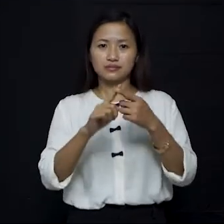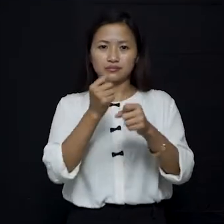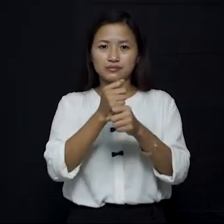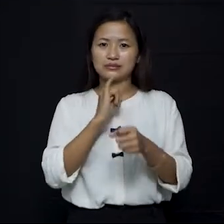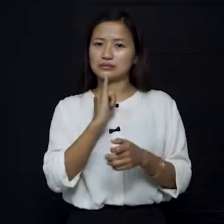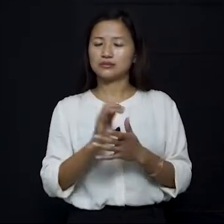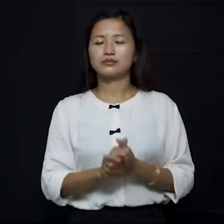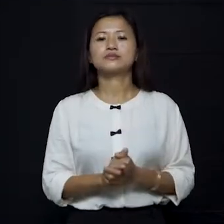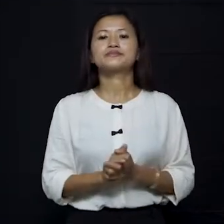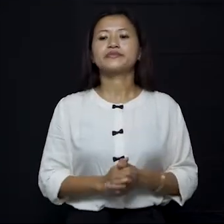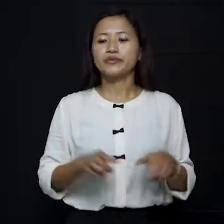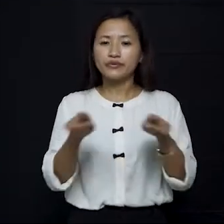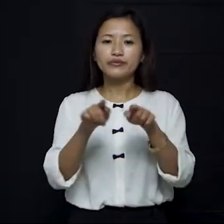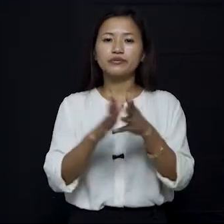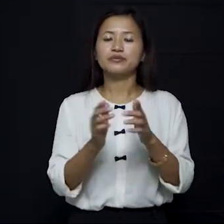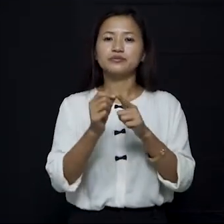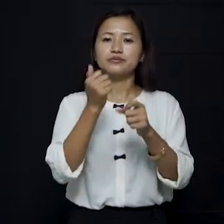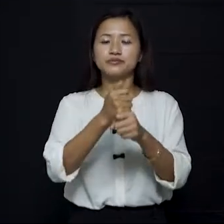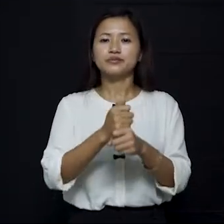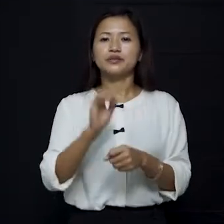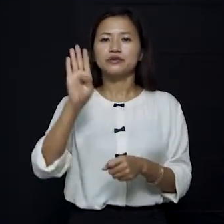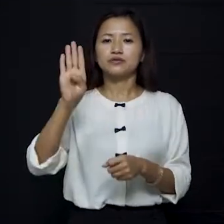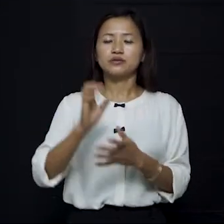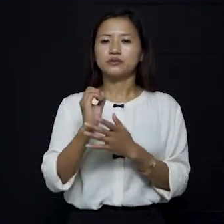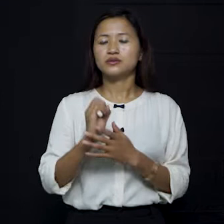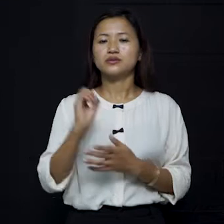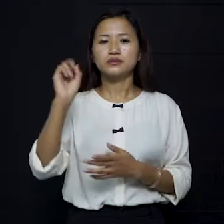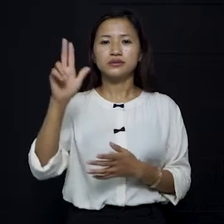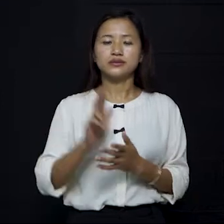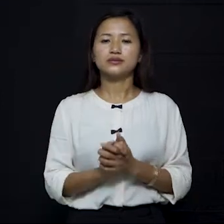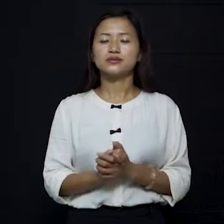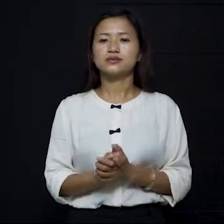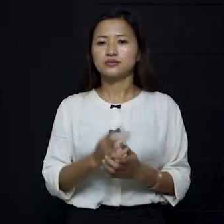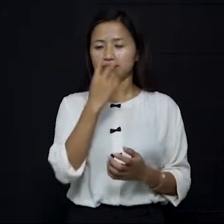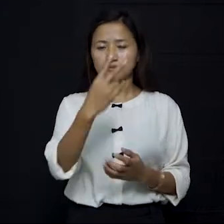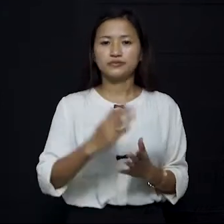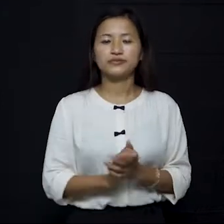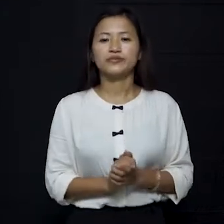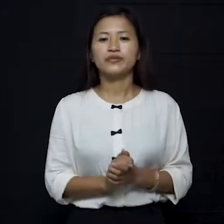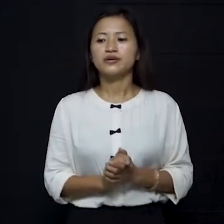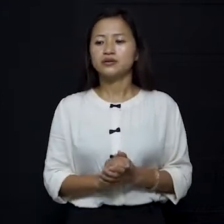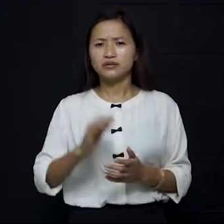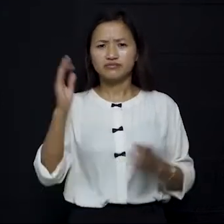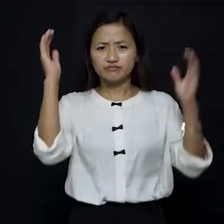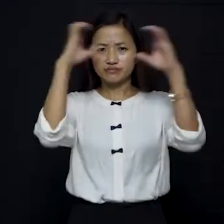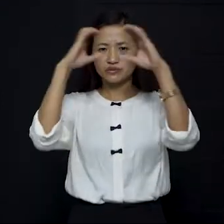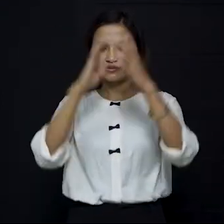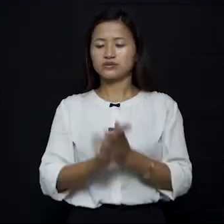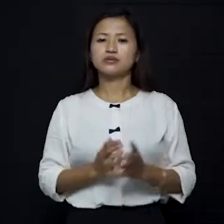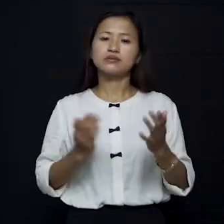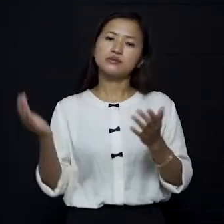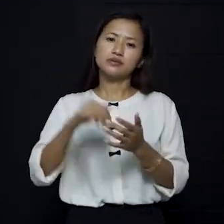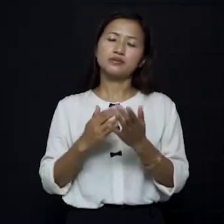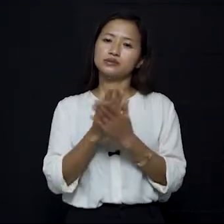tense, if you want to refer to your page, it's in page number 48, okay? You can even look if there is any confusion that you come across, okay?